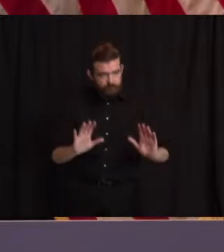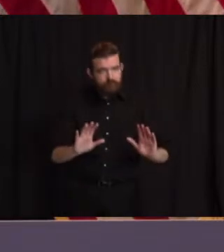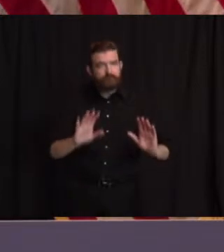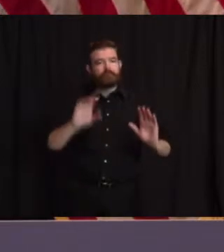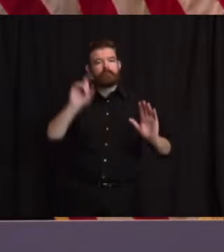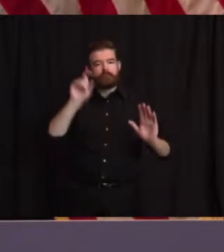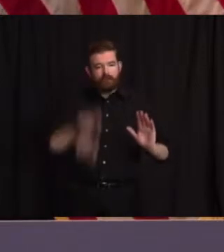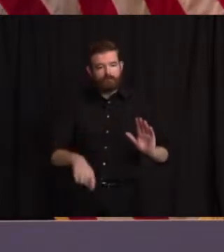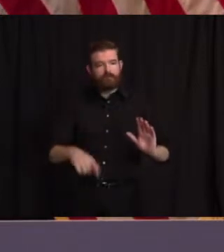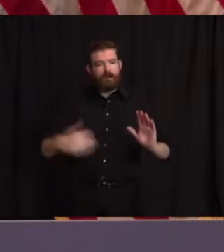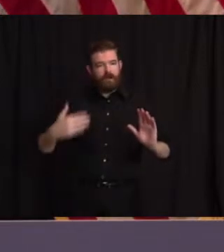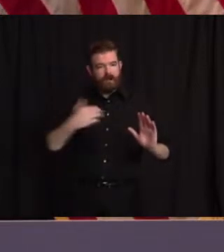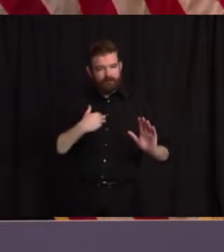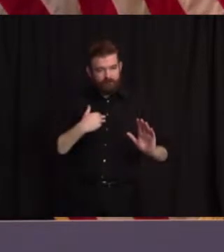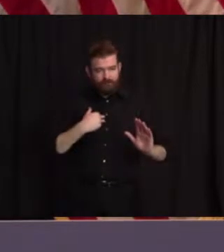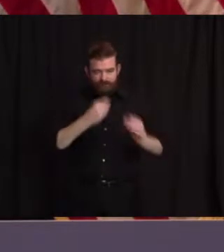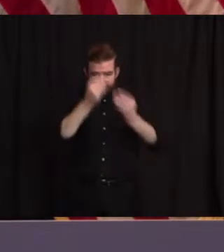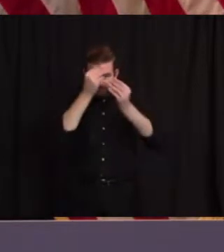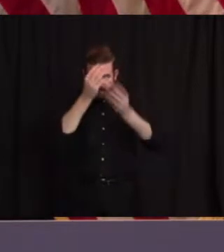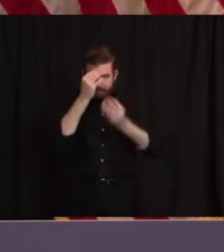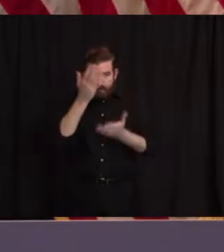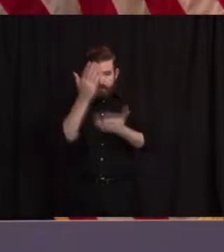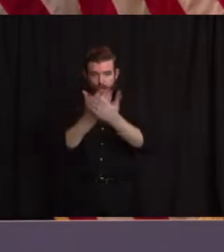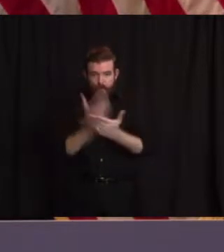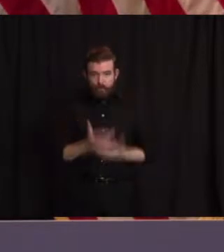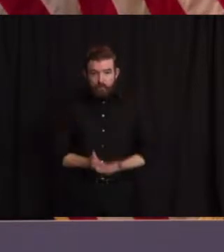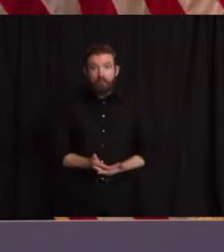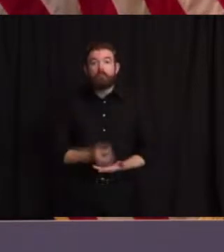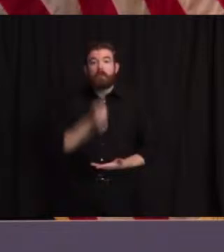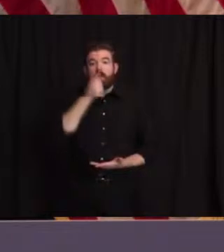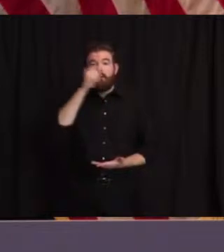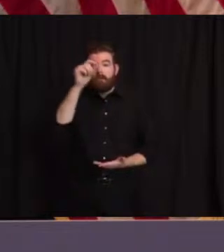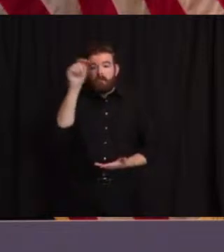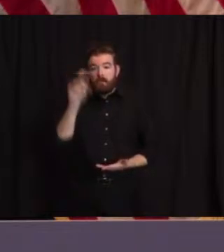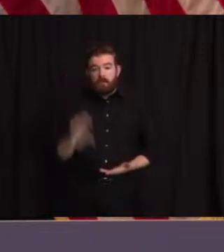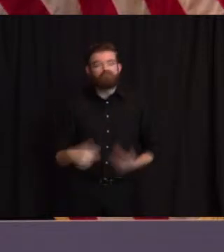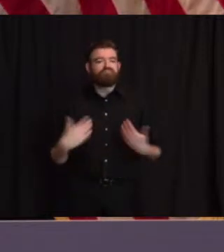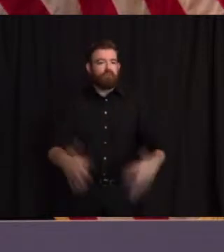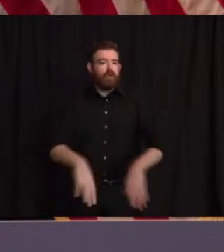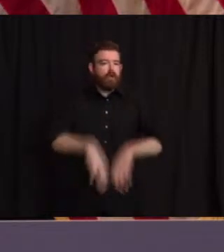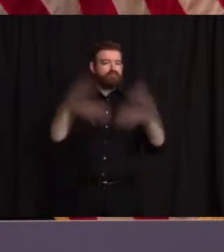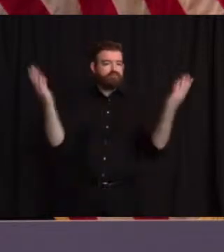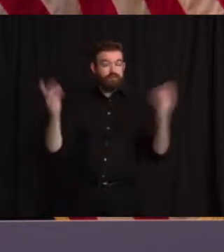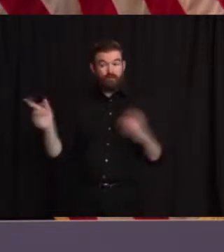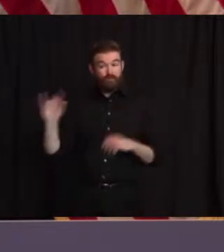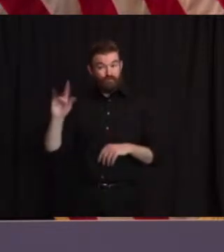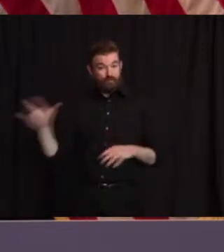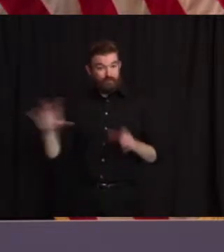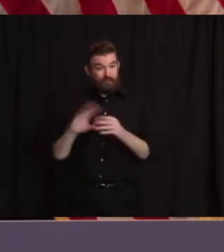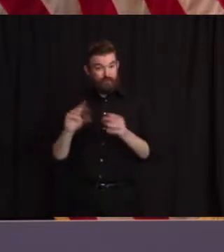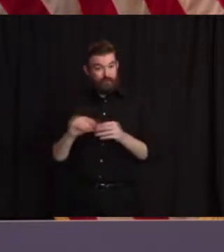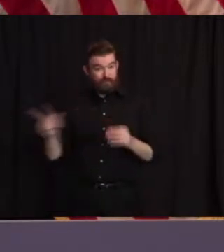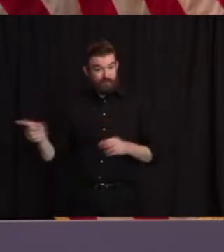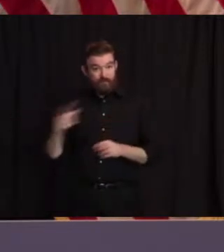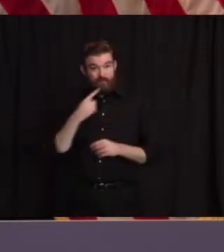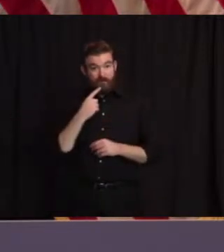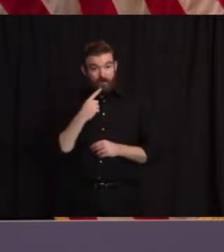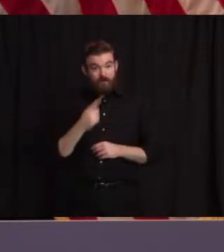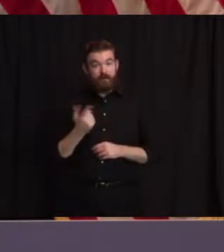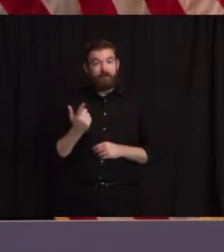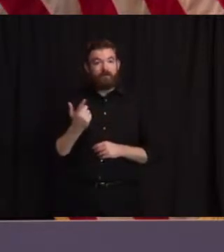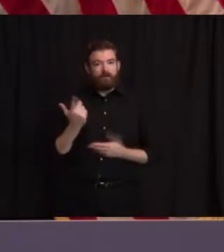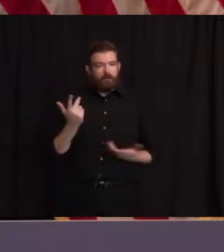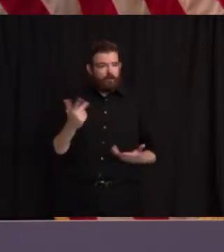don't have ventilation, you're in close proximity, you're sedentary and or you're sweating and spitting and breathing heavily, it's